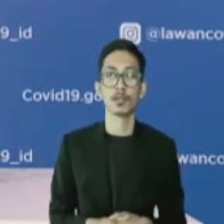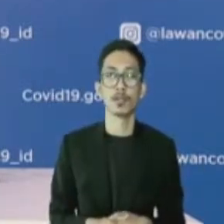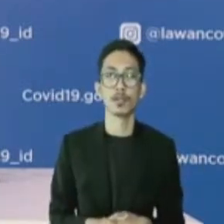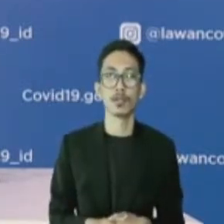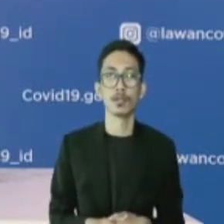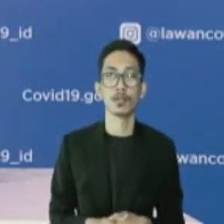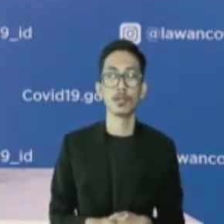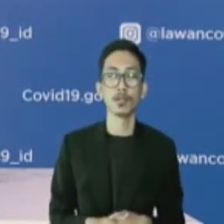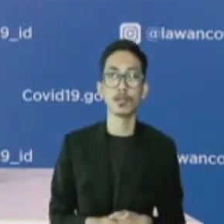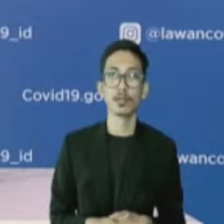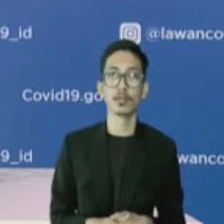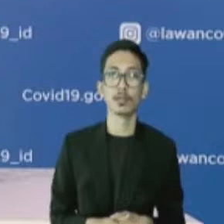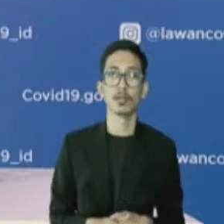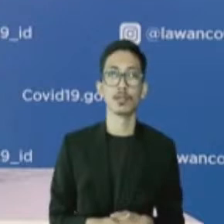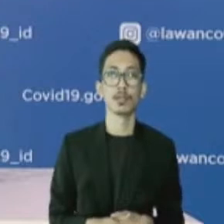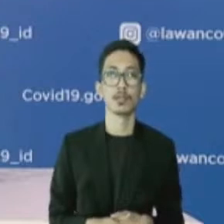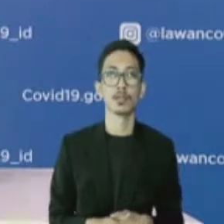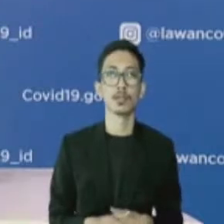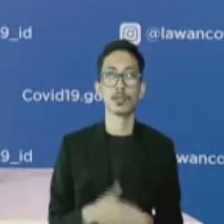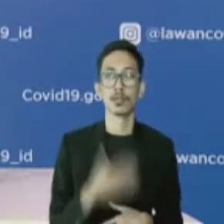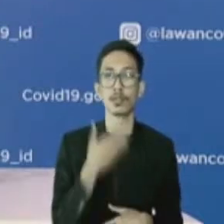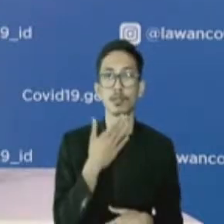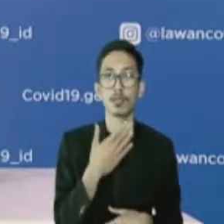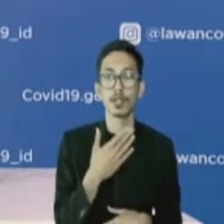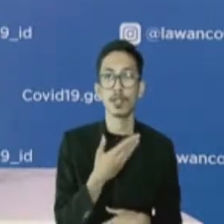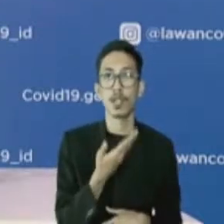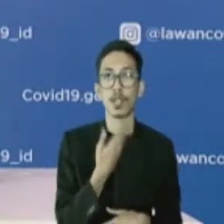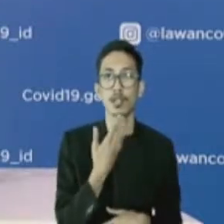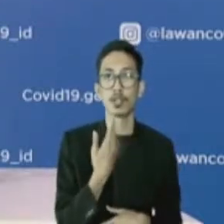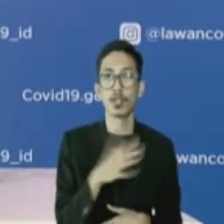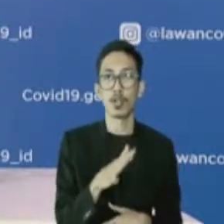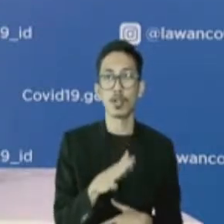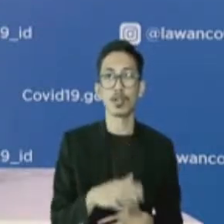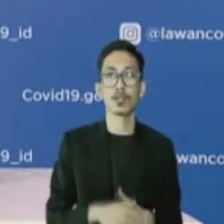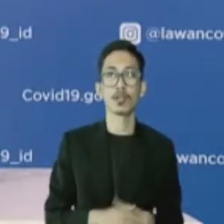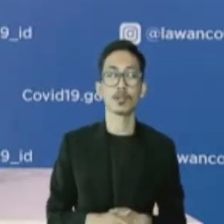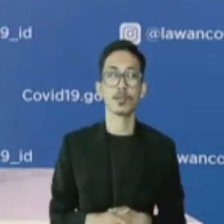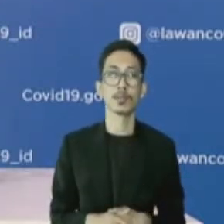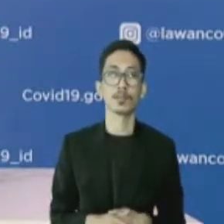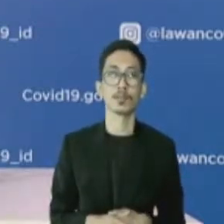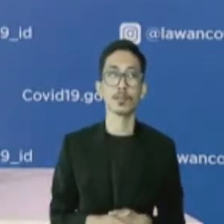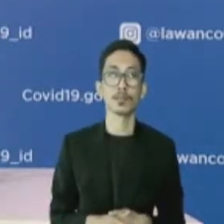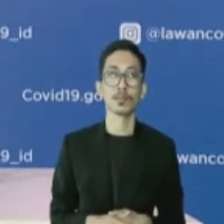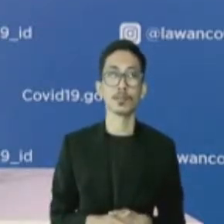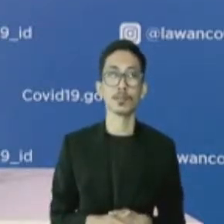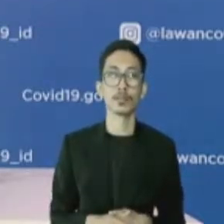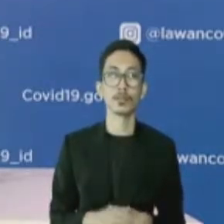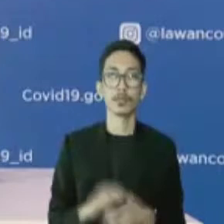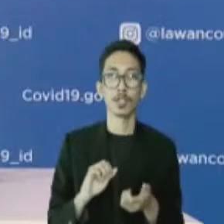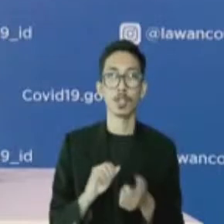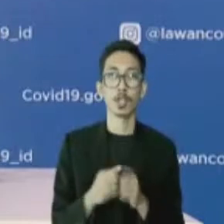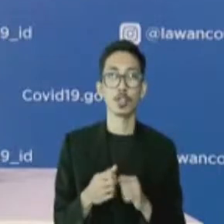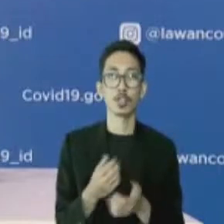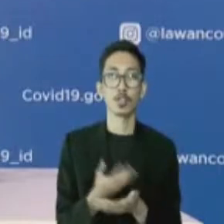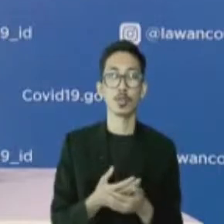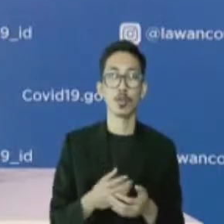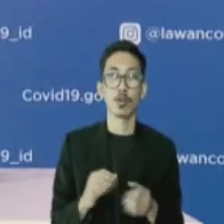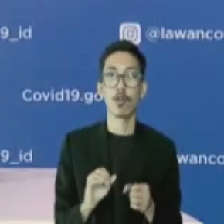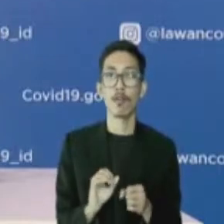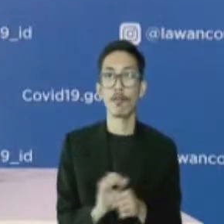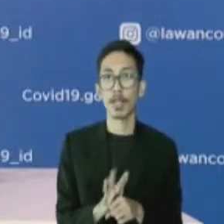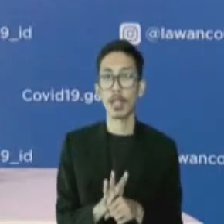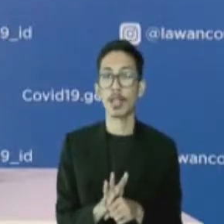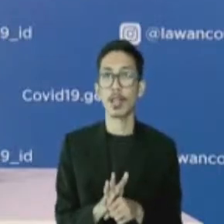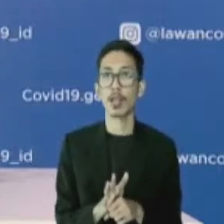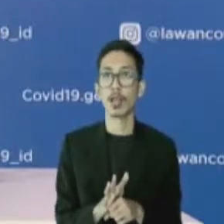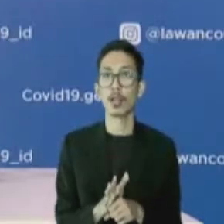Thanks very much, Thank Professor you, Wiku. Professor. The first question is from Kate Lam, Reuters. Cases of COVID-19 have plummeted